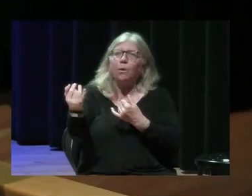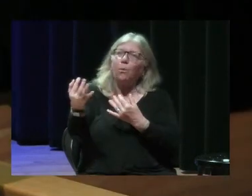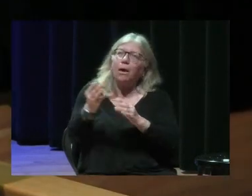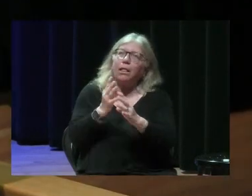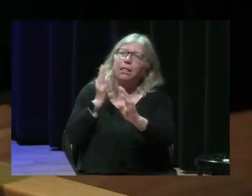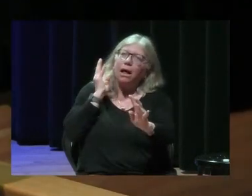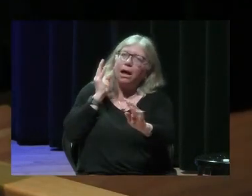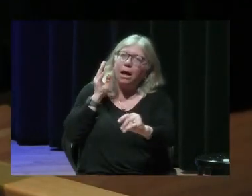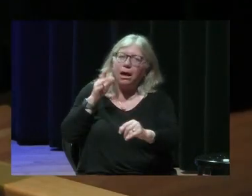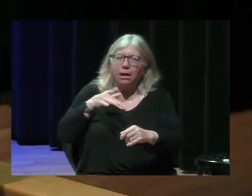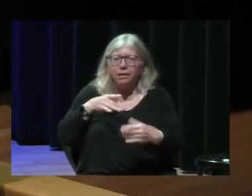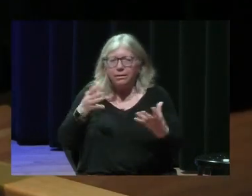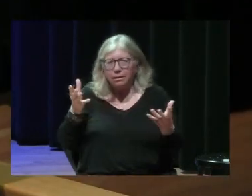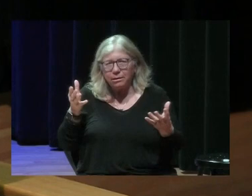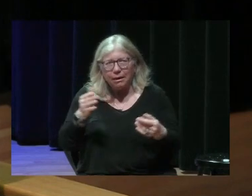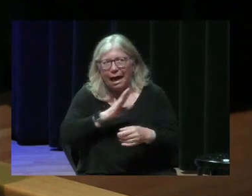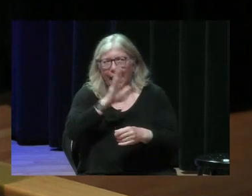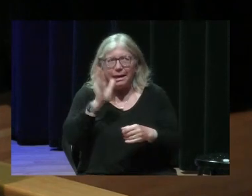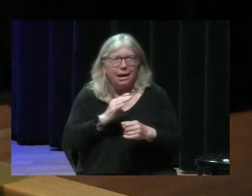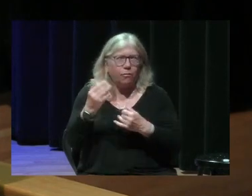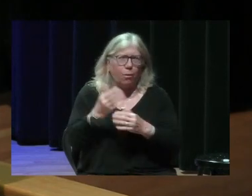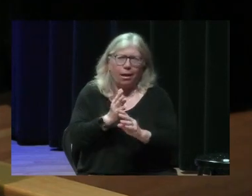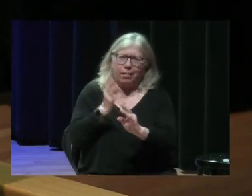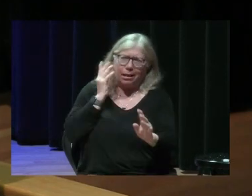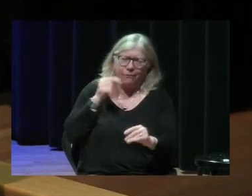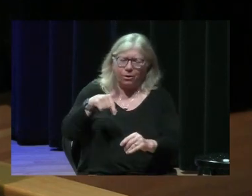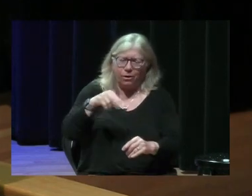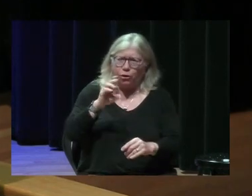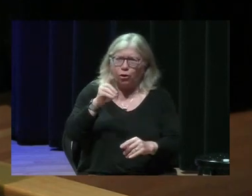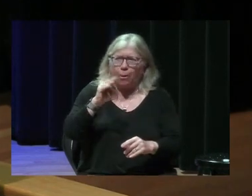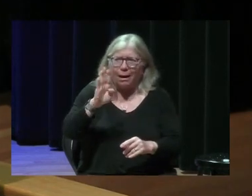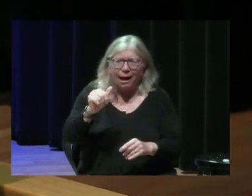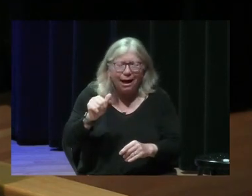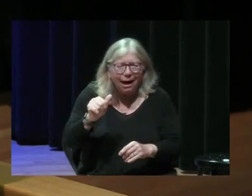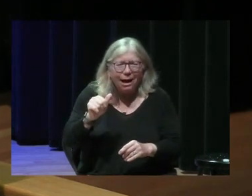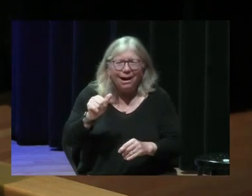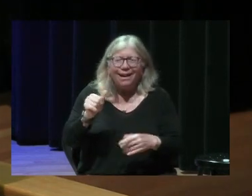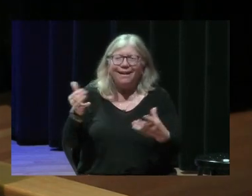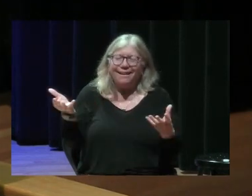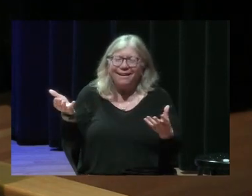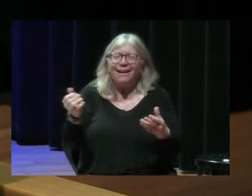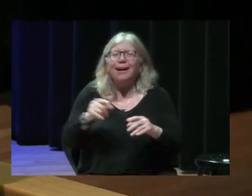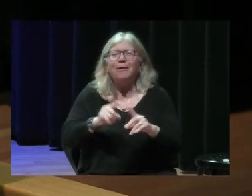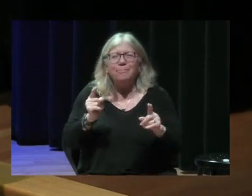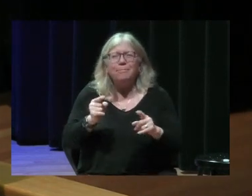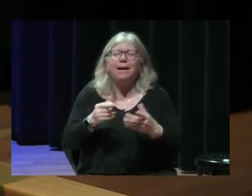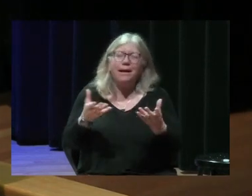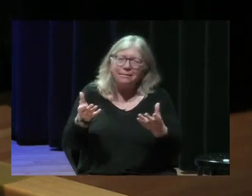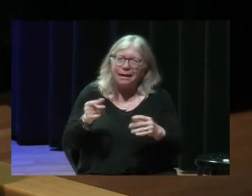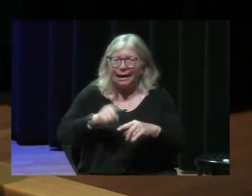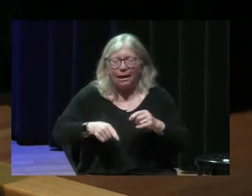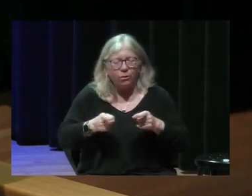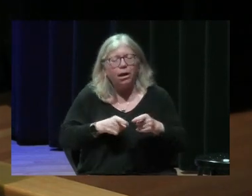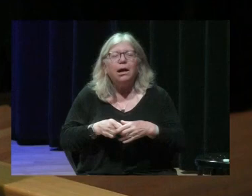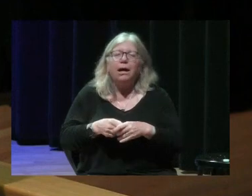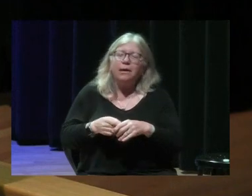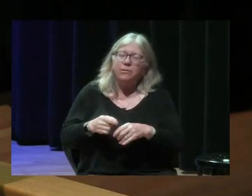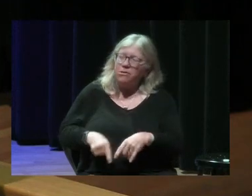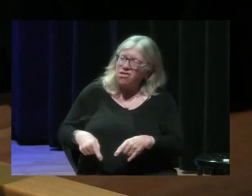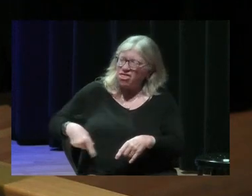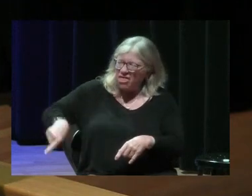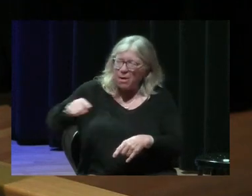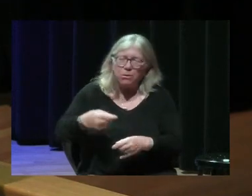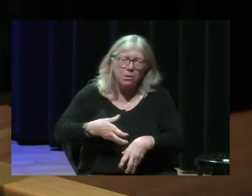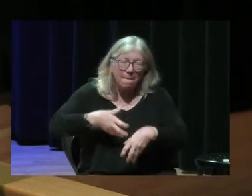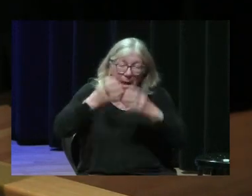It was Chipotle, excuse me. I wouldn't wait in the line for Qdoba. I'm sorry, that's a hot take. but I would for Chipotle. And so they were so mad about it.